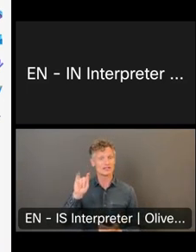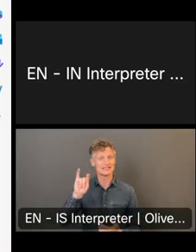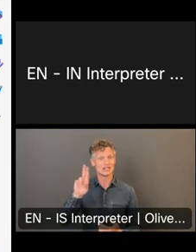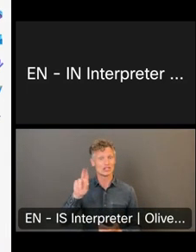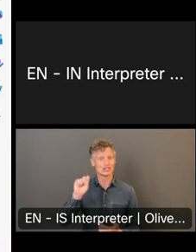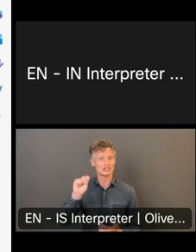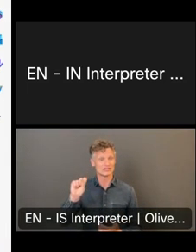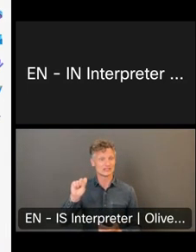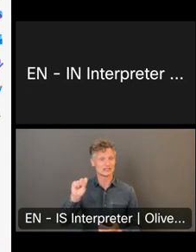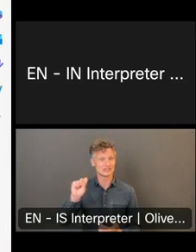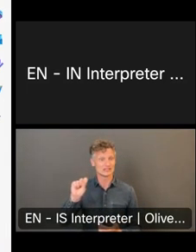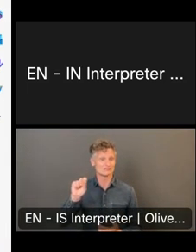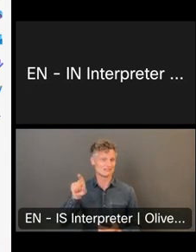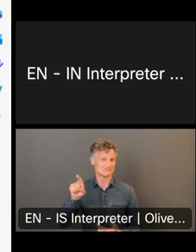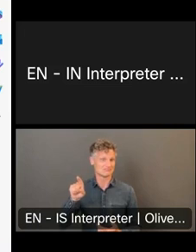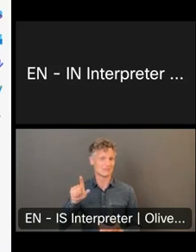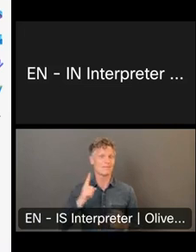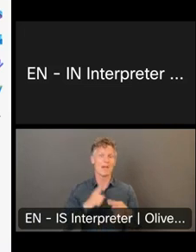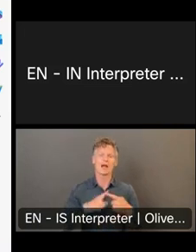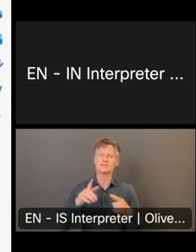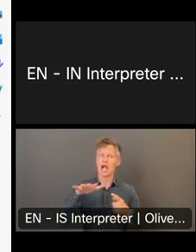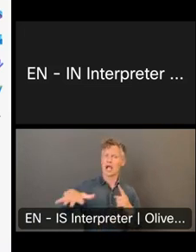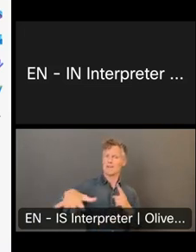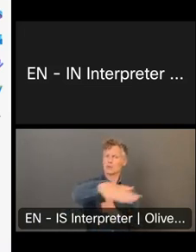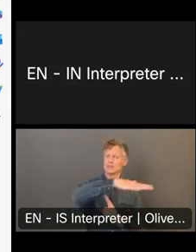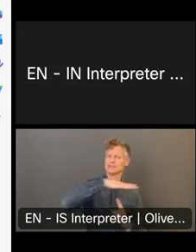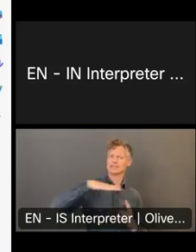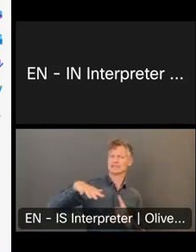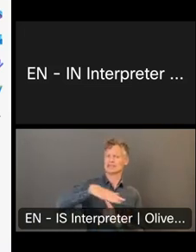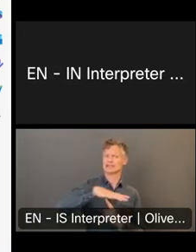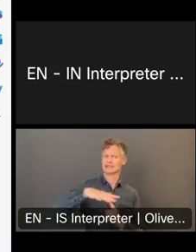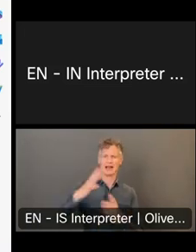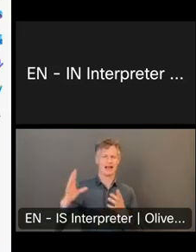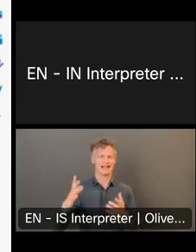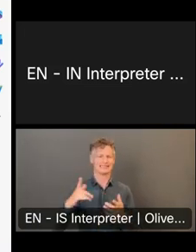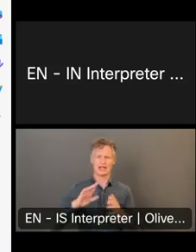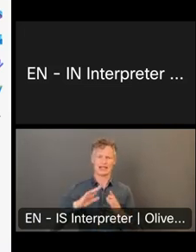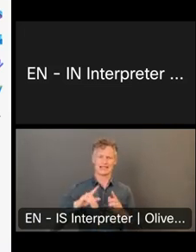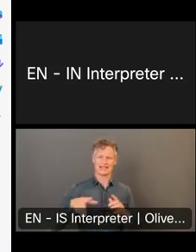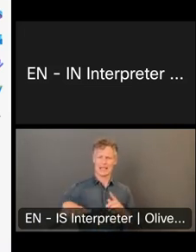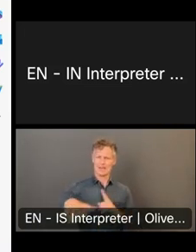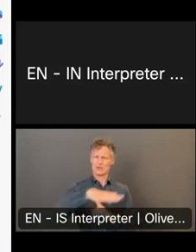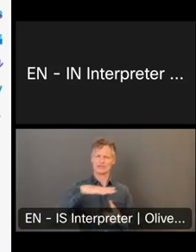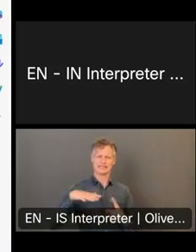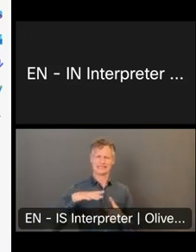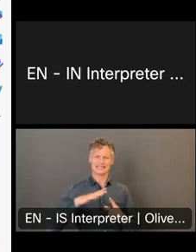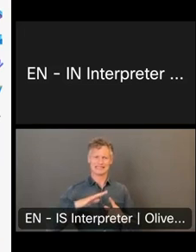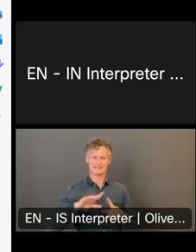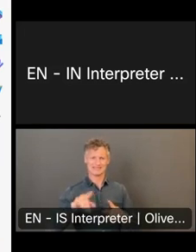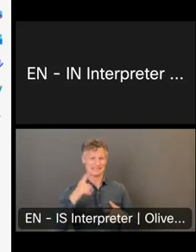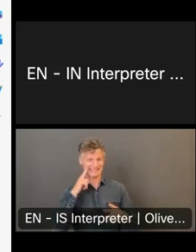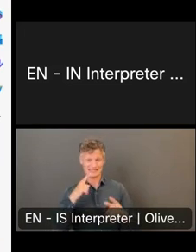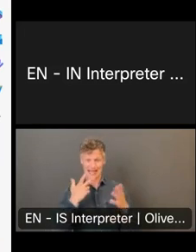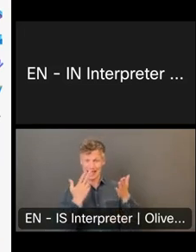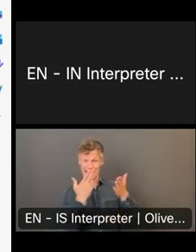and community-oriented curbing factors that resist innovation. Here's an illustration a bit earlier